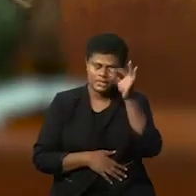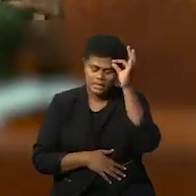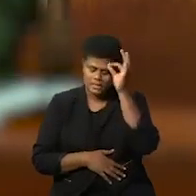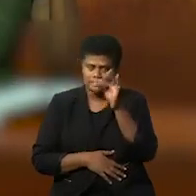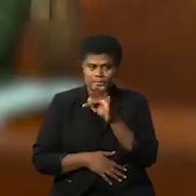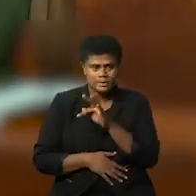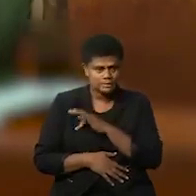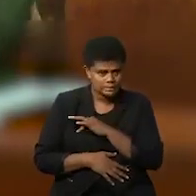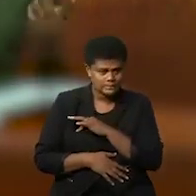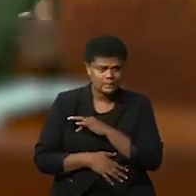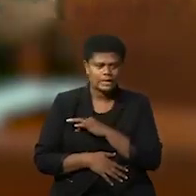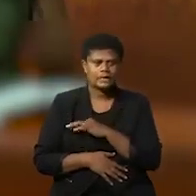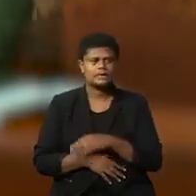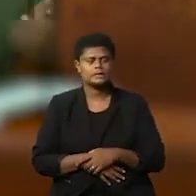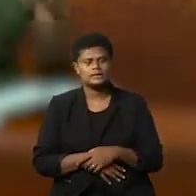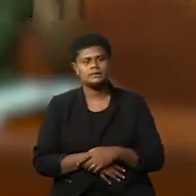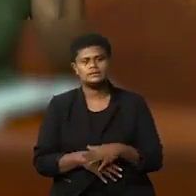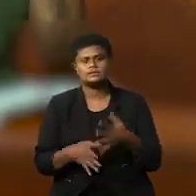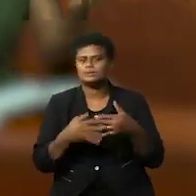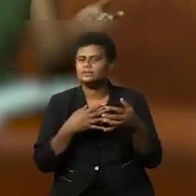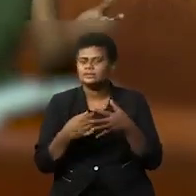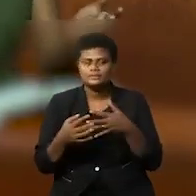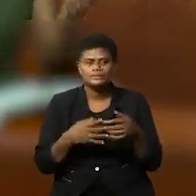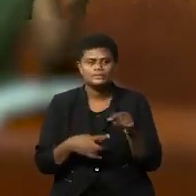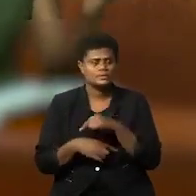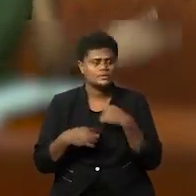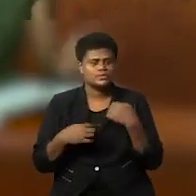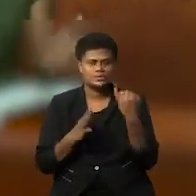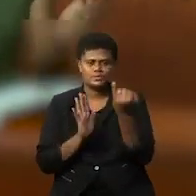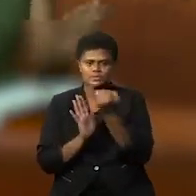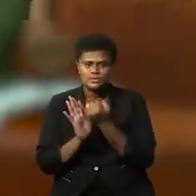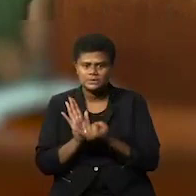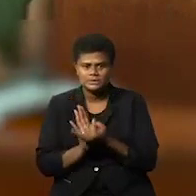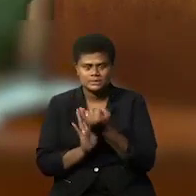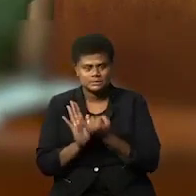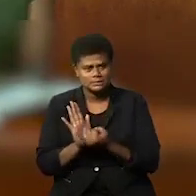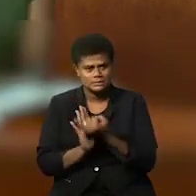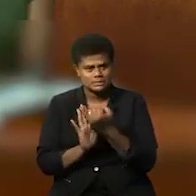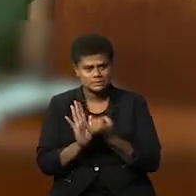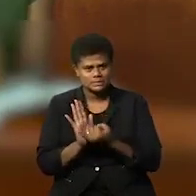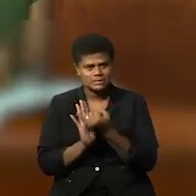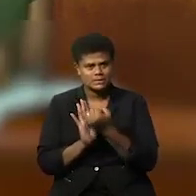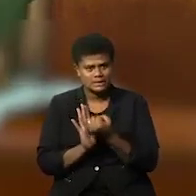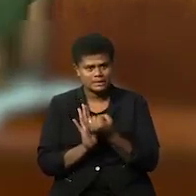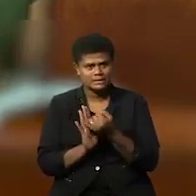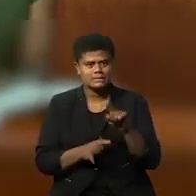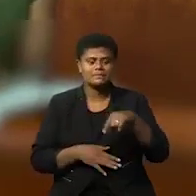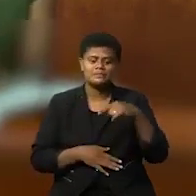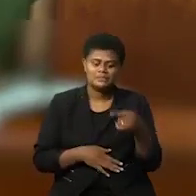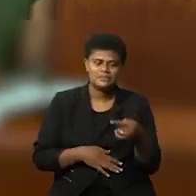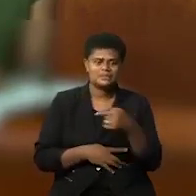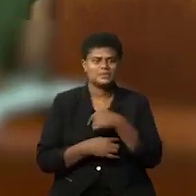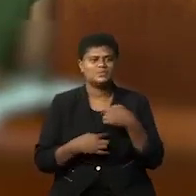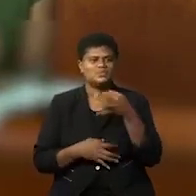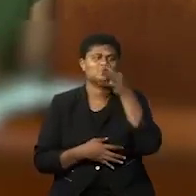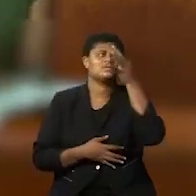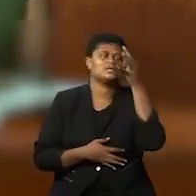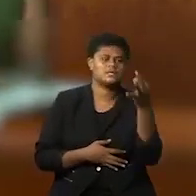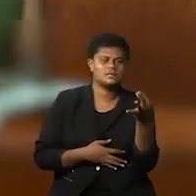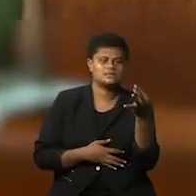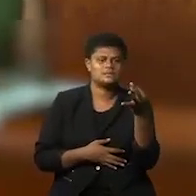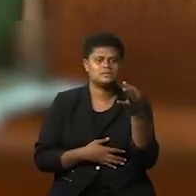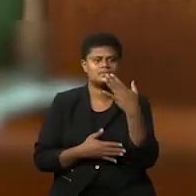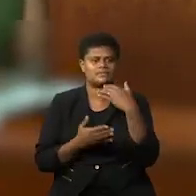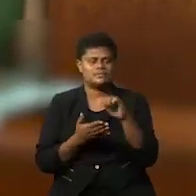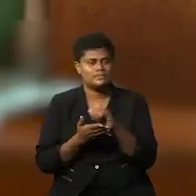even He is faithful. If we confess it, He will be there to aid us and to guide us through. And I believe, there have been many experiences as young people. I think the viewers at home, young